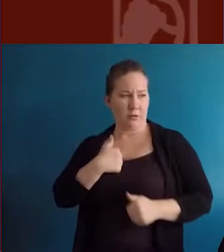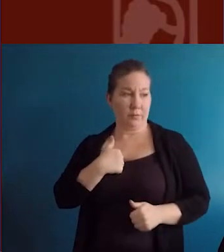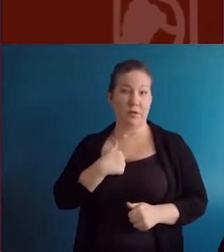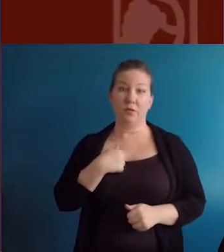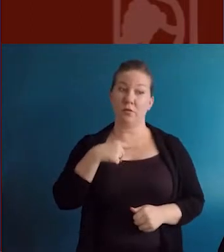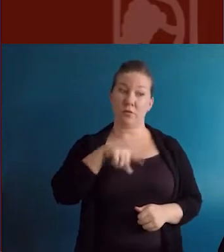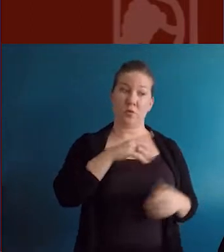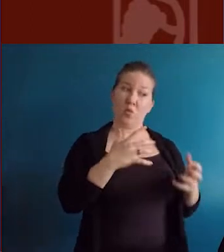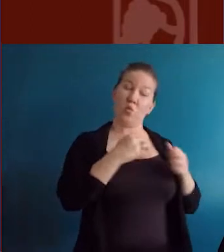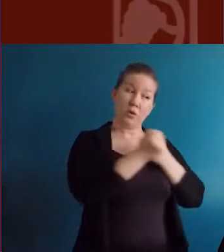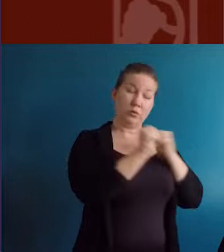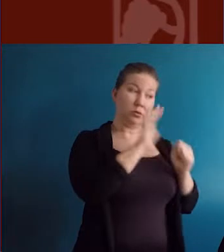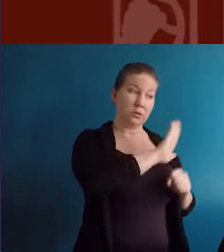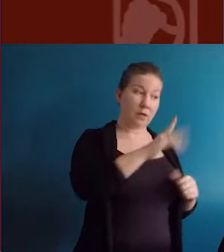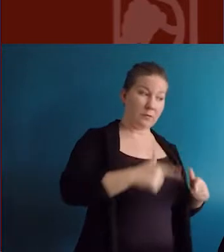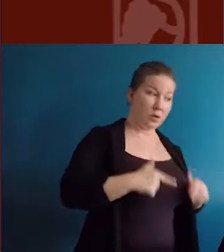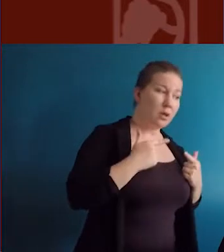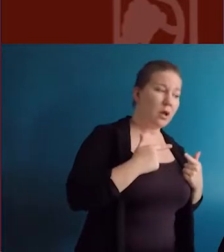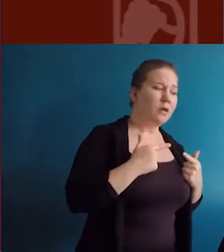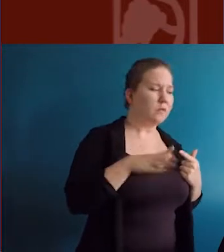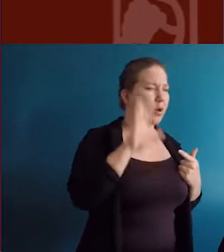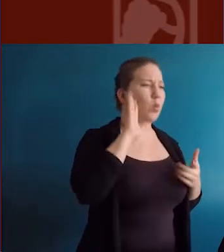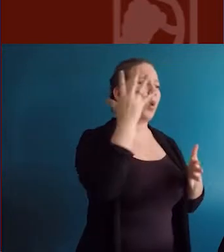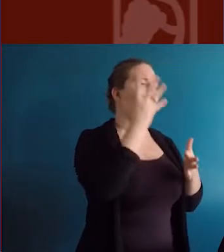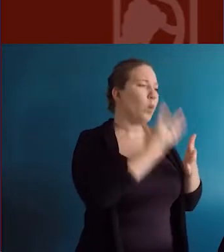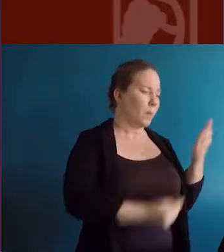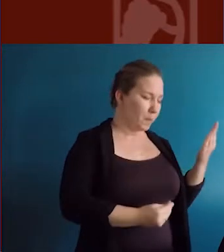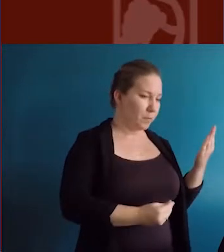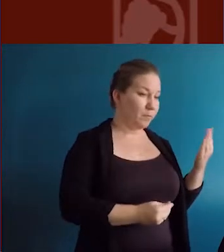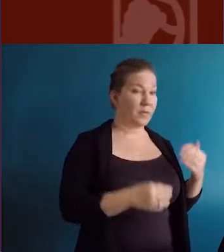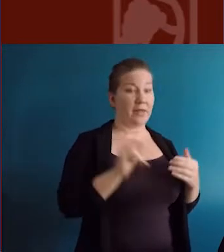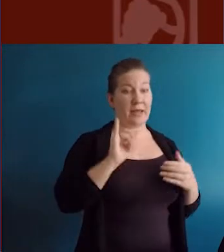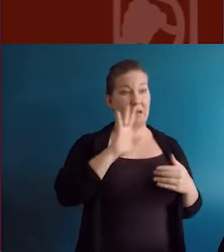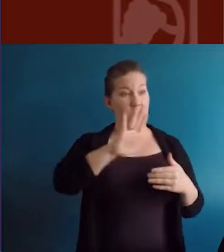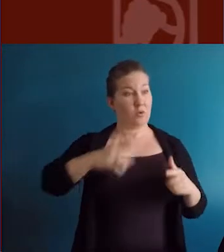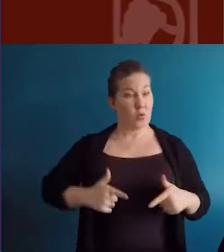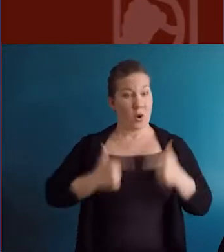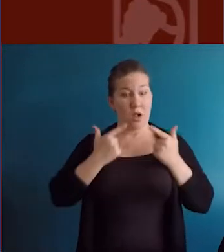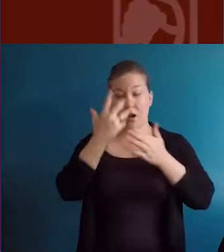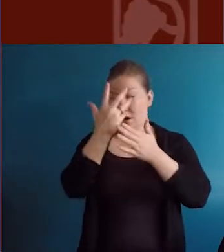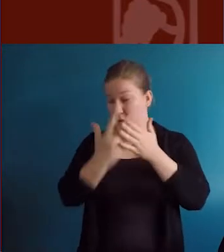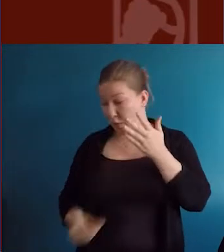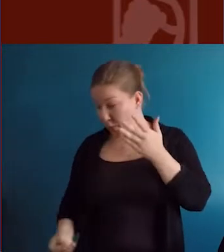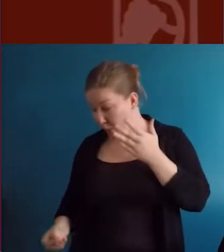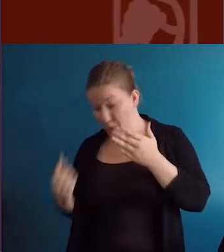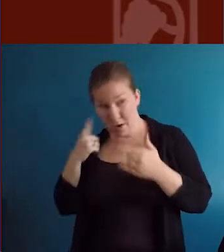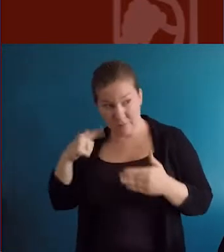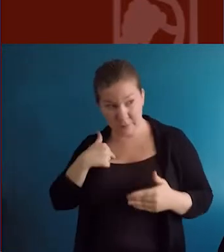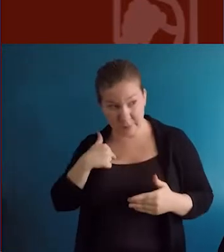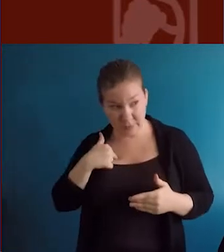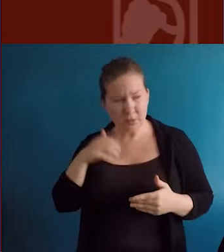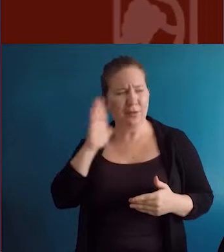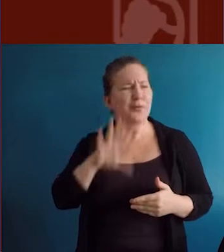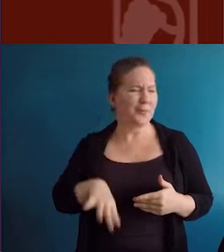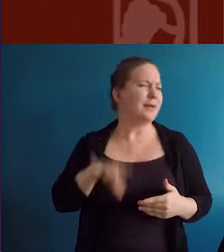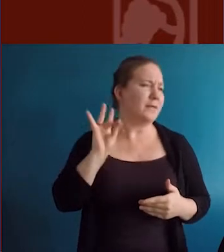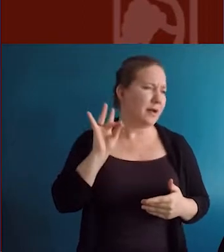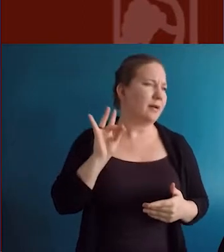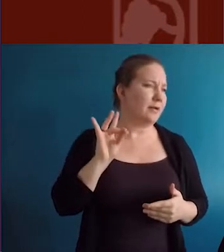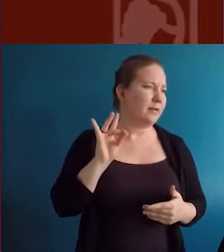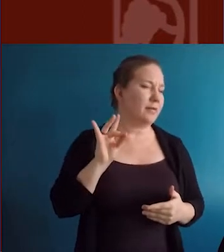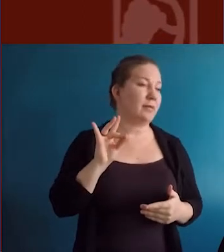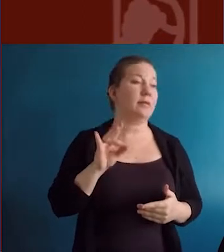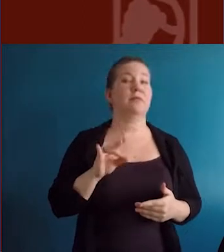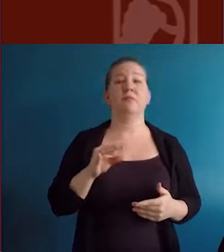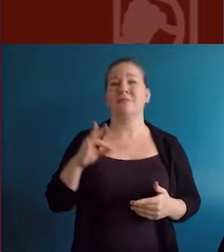want to save their life will lose it, and those who lose their life for my sake will find it. For what will it profit